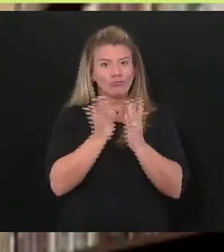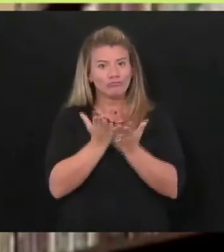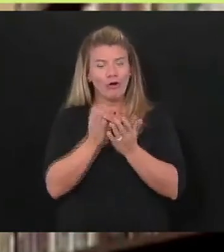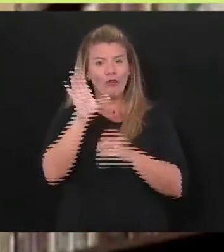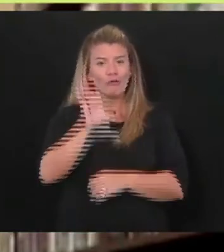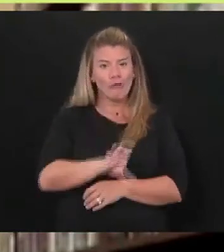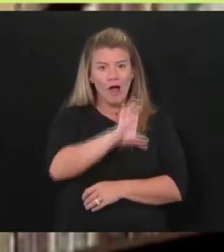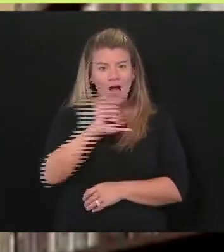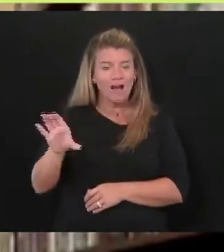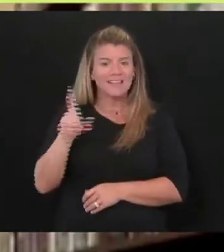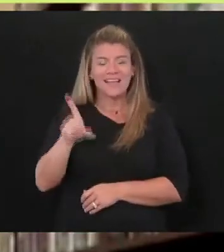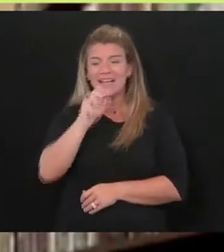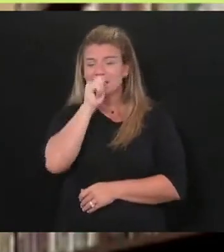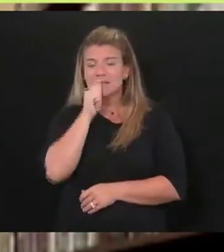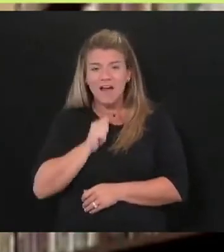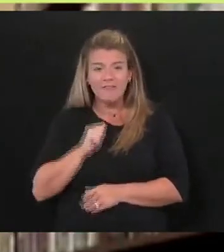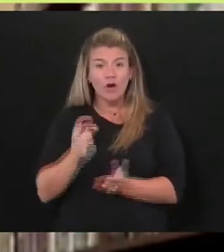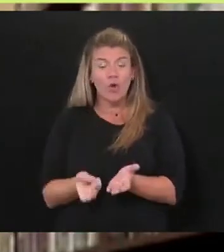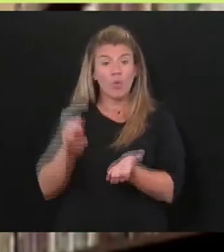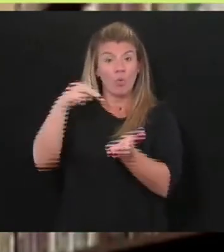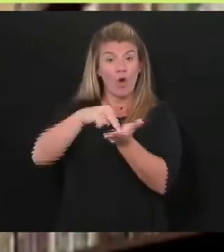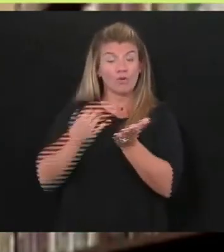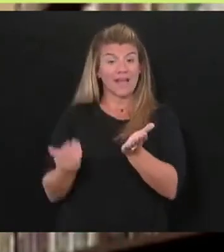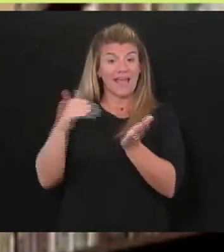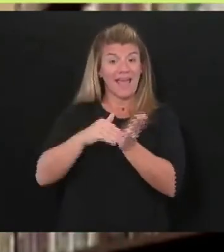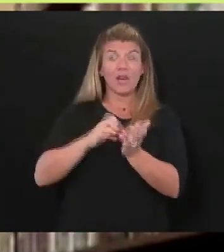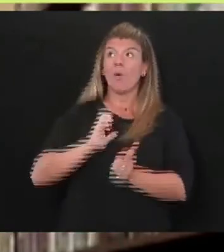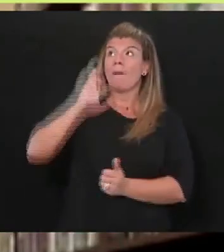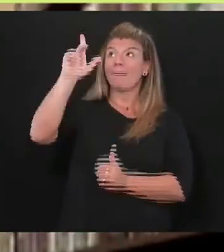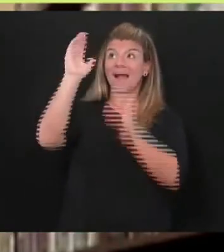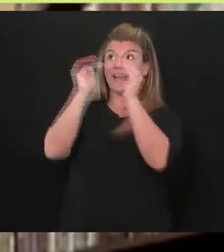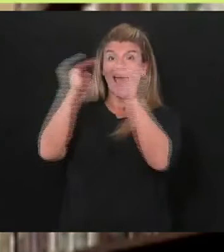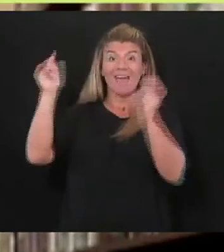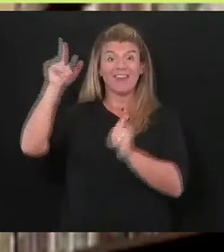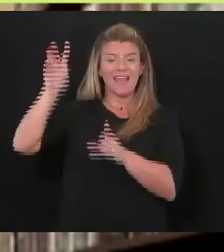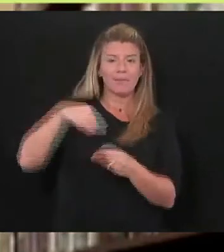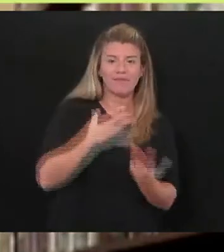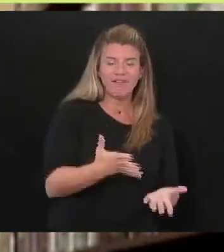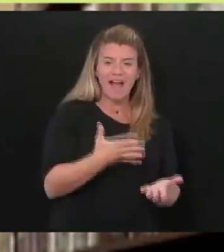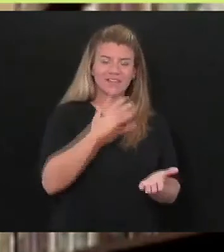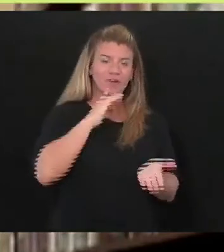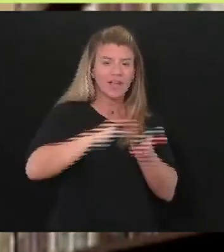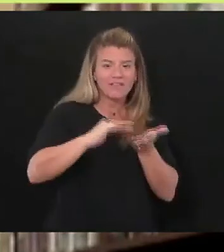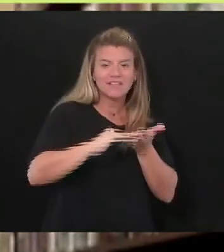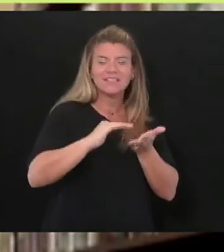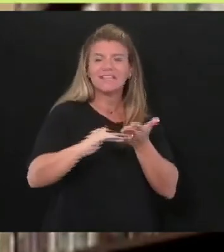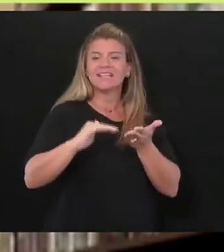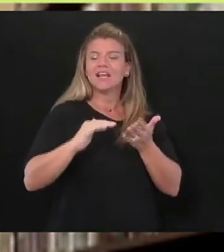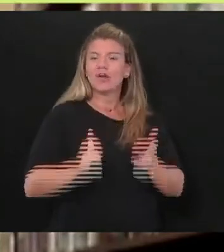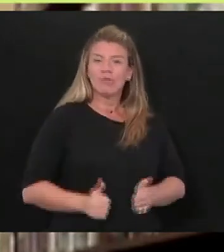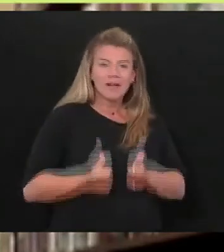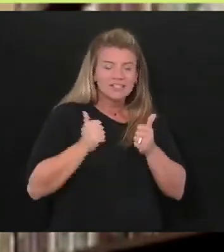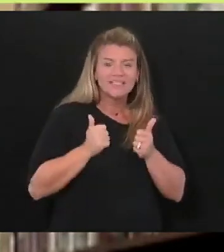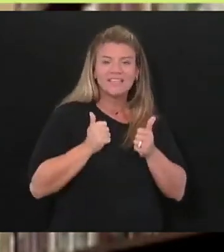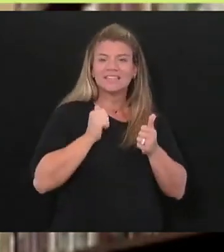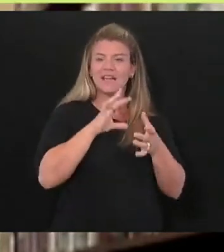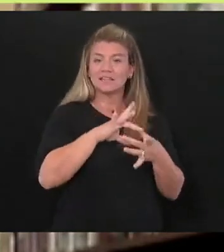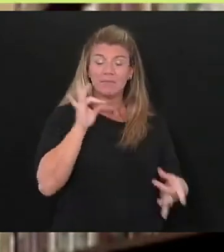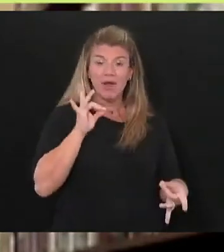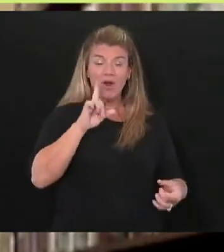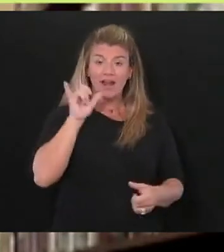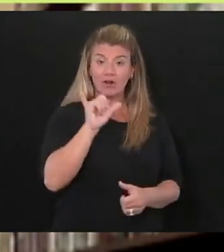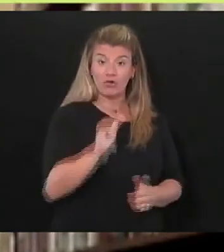He rose again, ascended back into heaven, and gives forgiveness and righteousness and his Spirit and eternal life to anyone